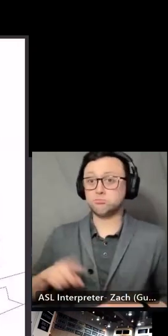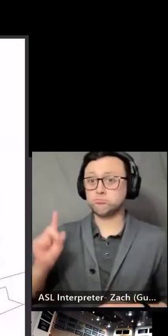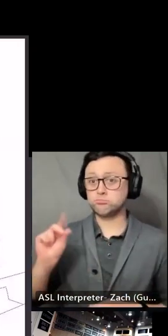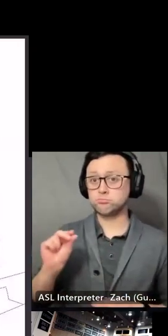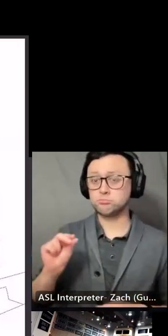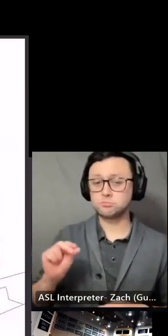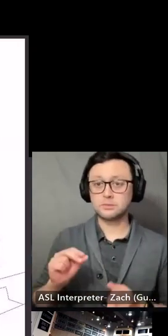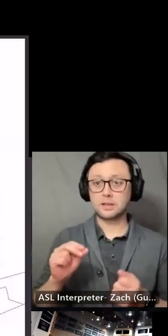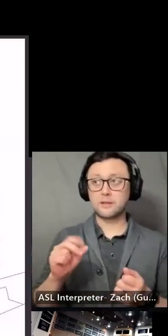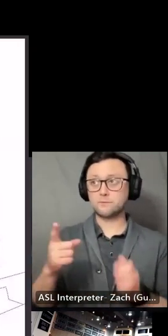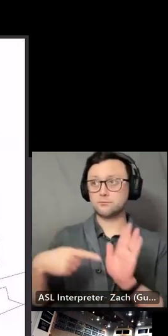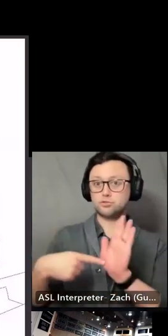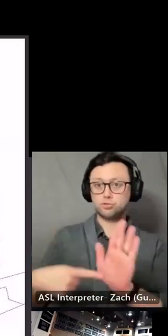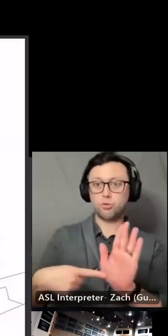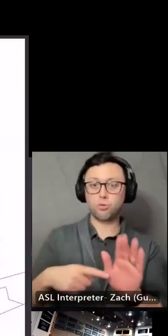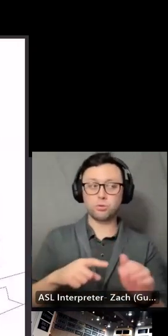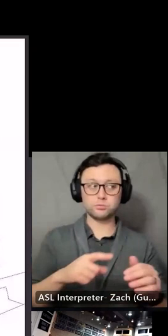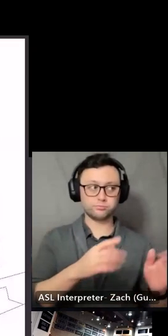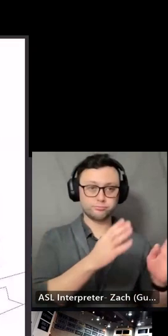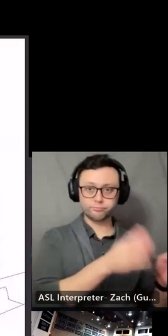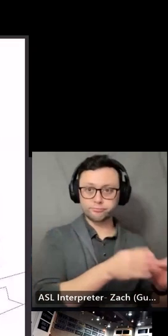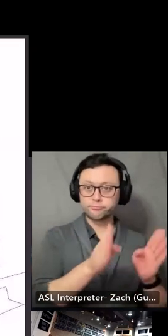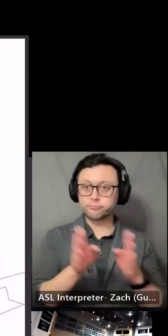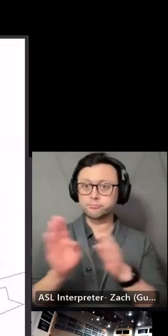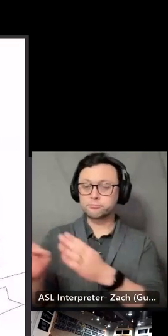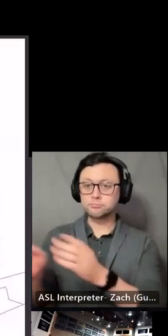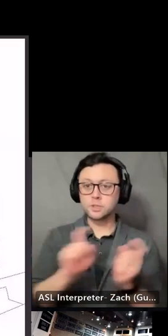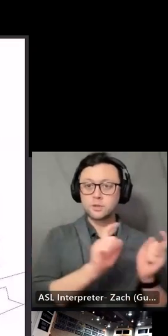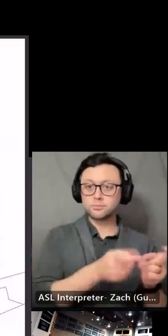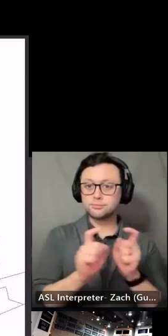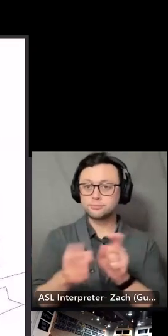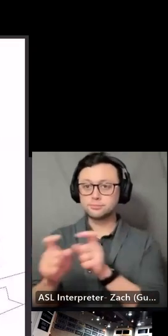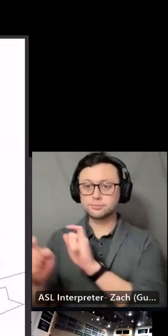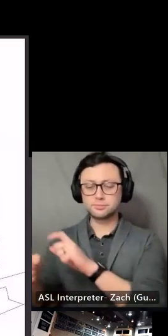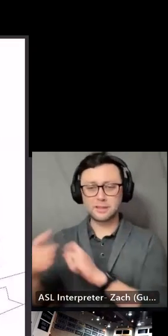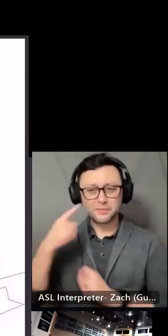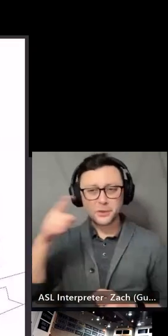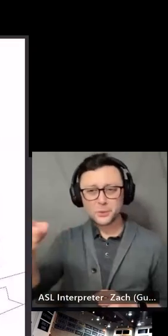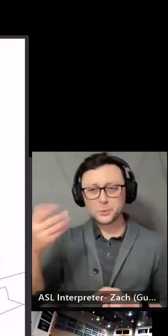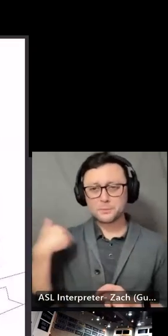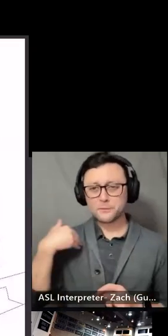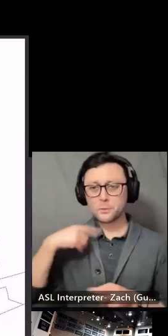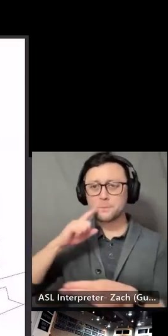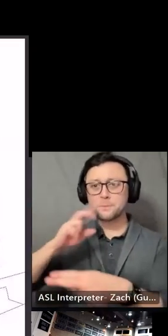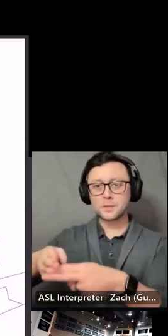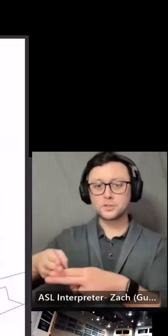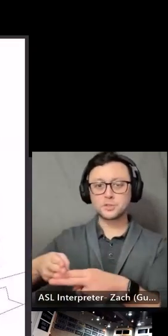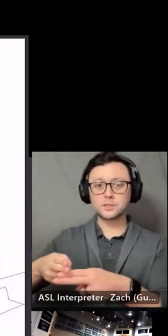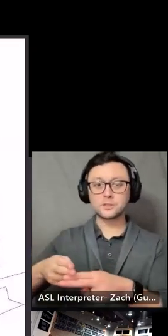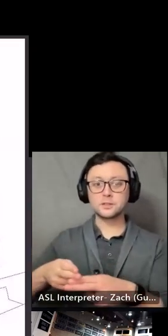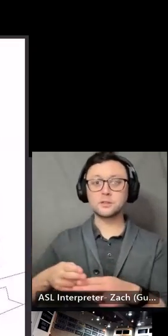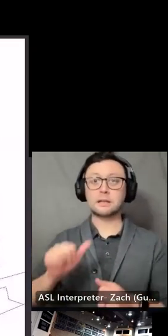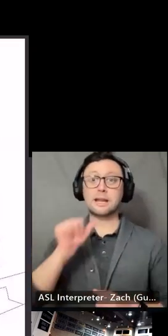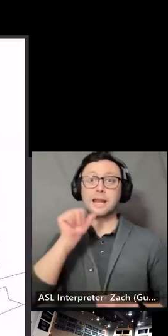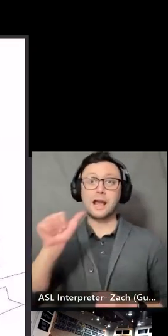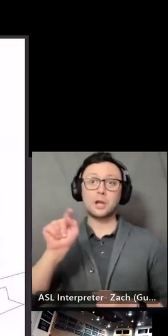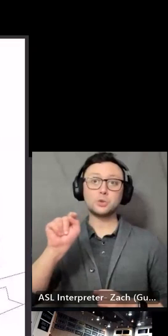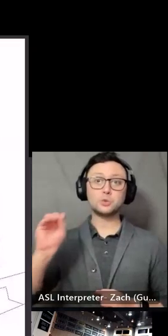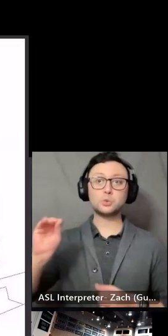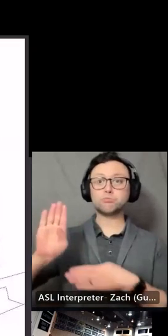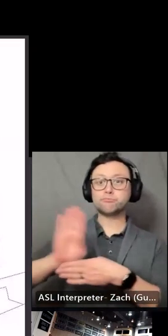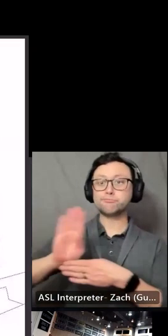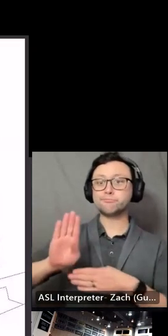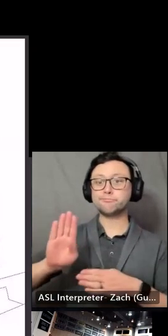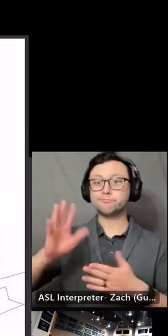presentation how we've made adjustments based on the specific feedback. I think it was you who mentioned, you know, to industrial. We'll keep